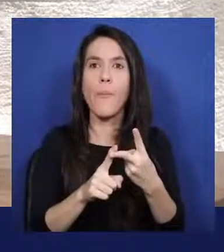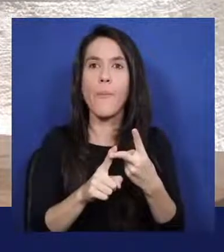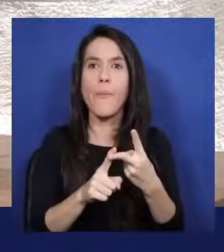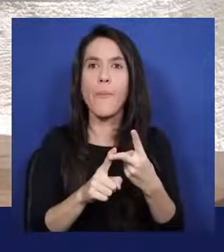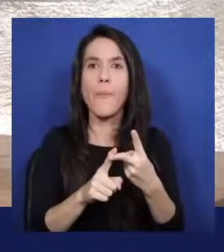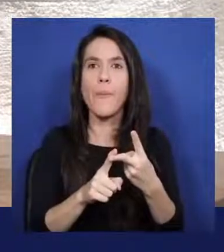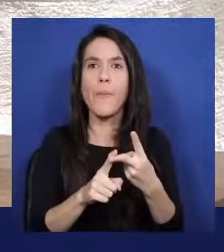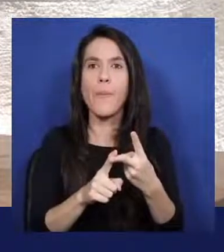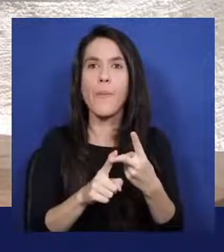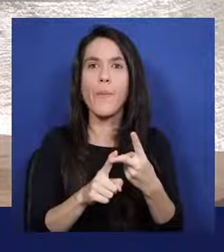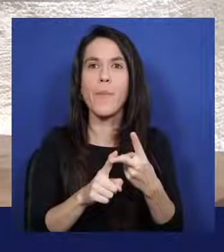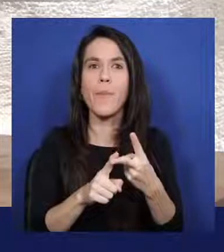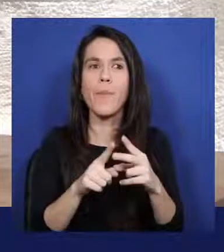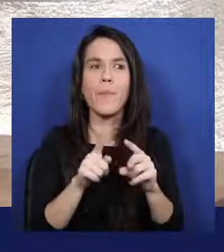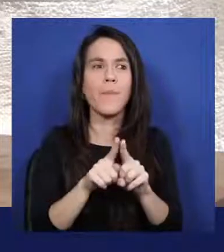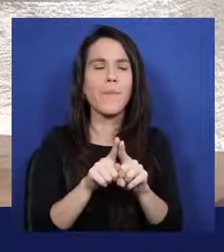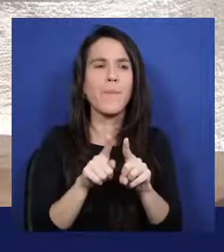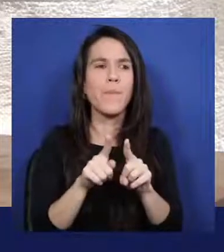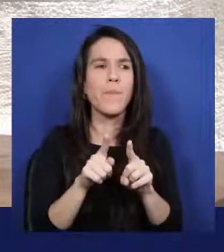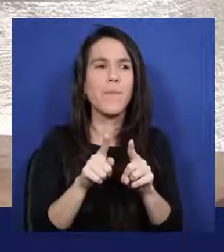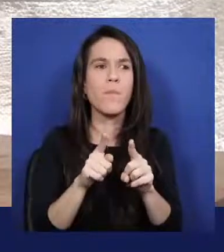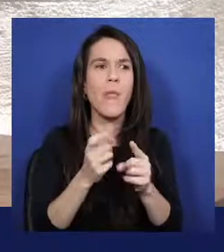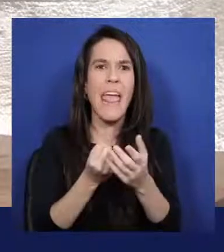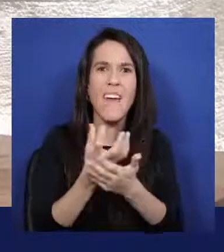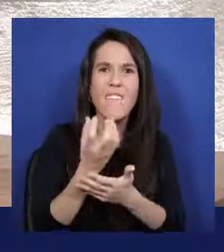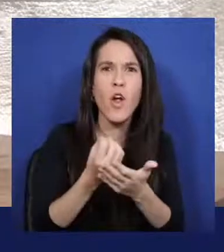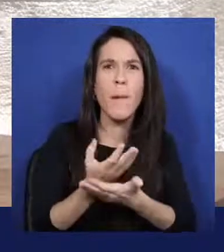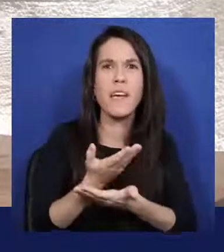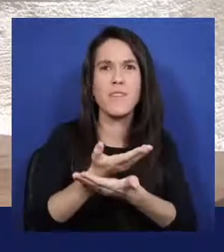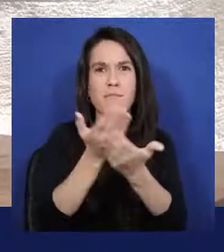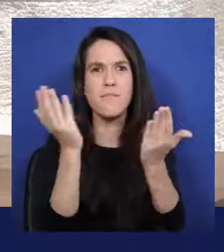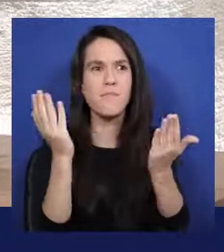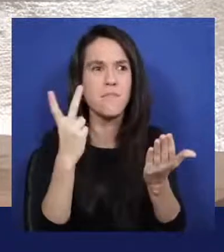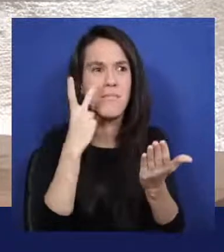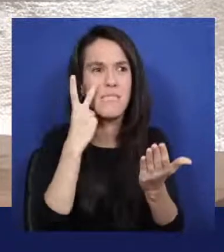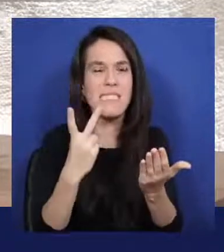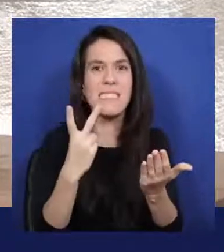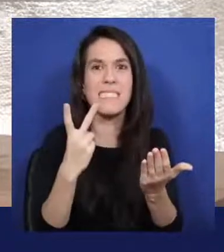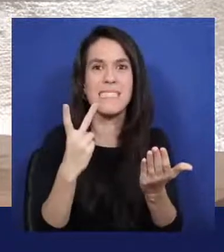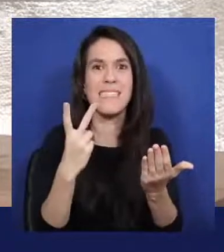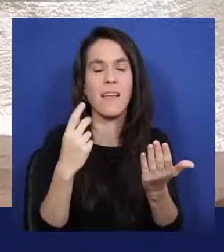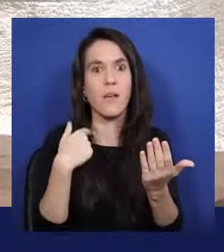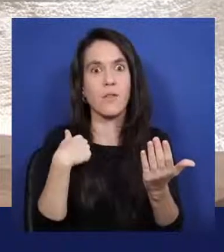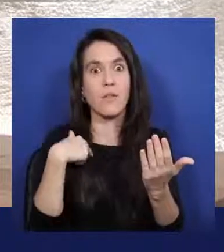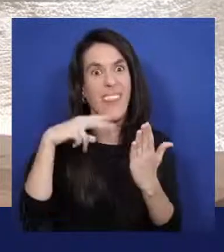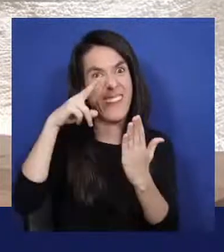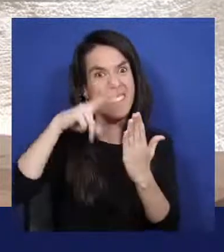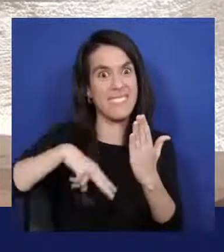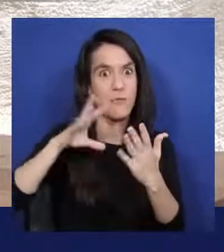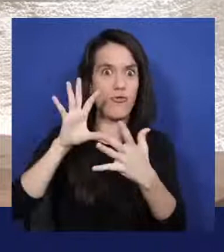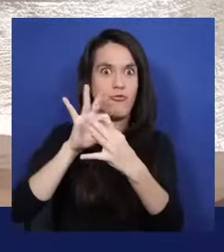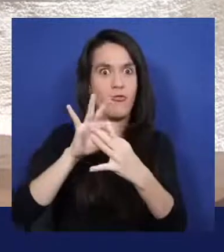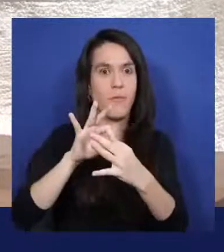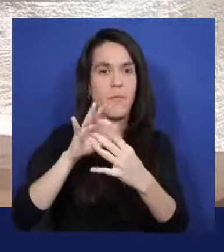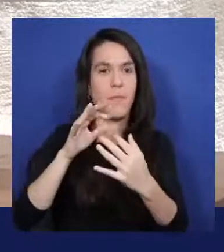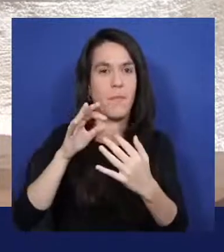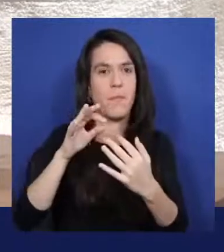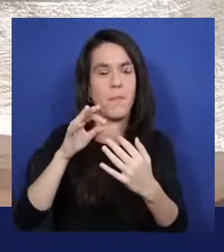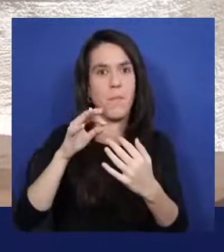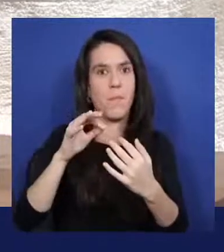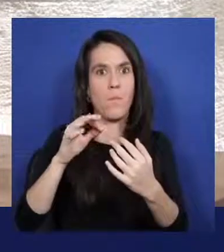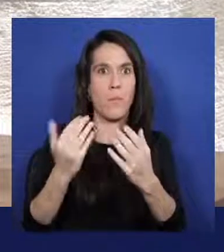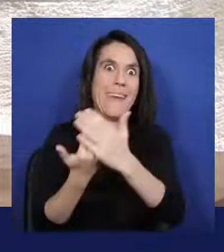lifting for you. And then you are getting really great models with less effort.